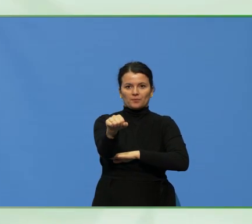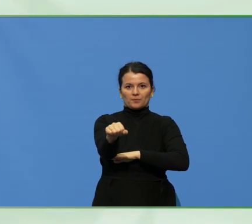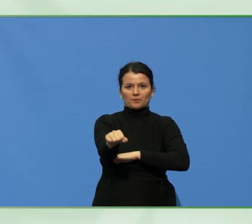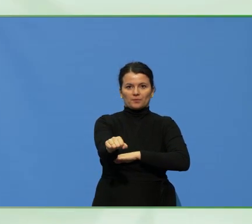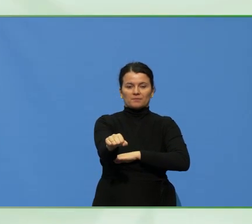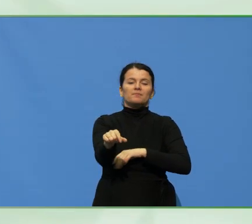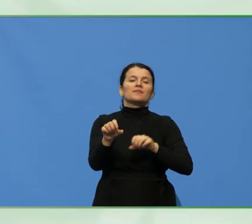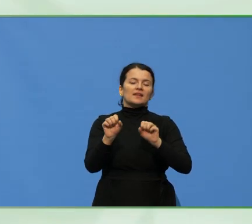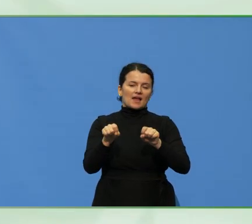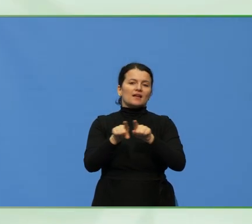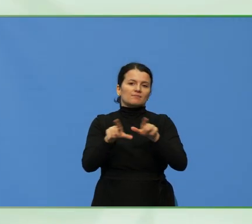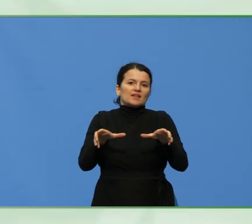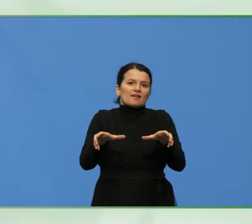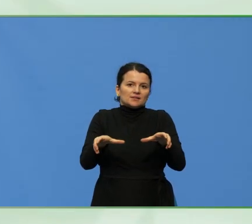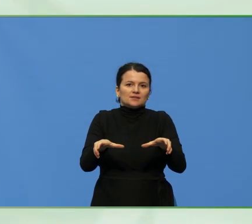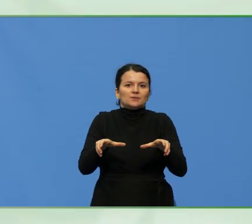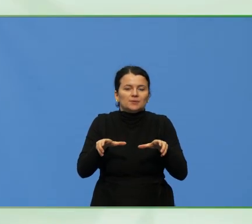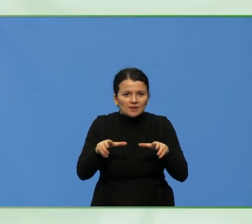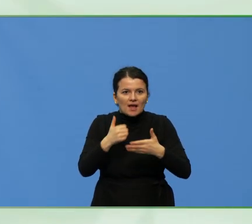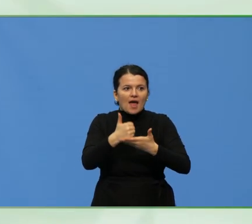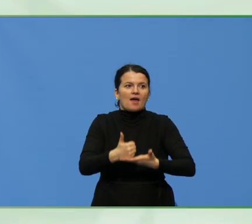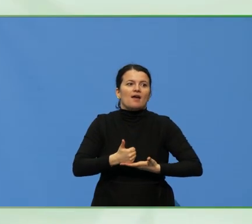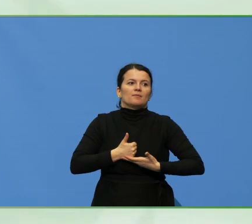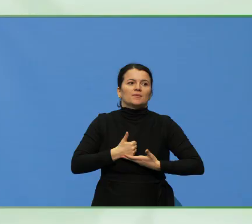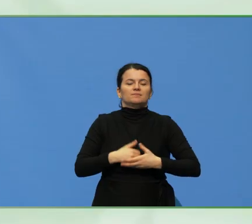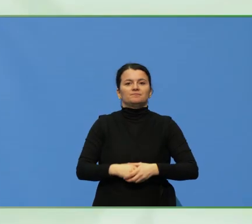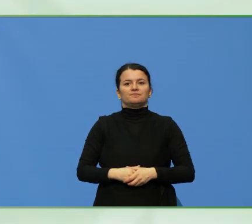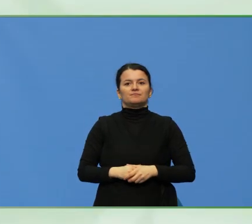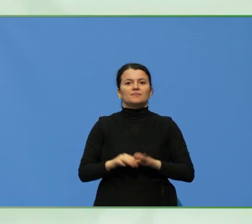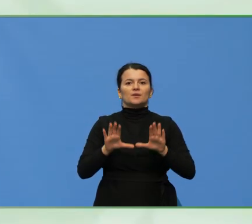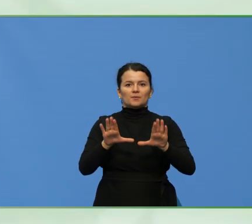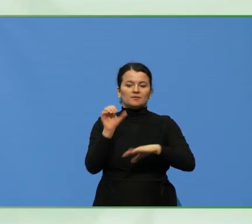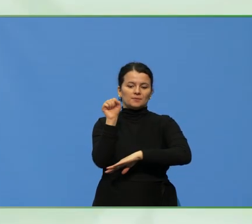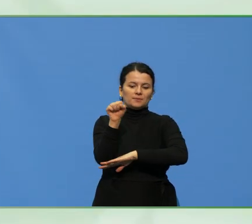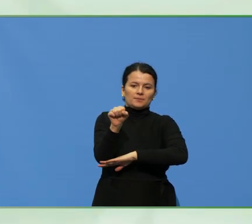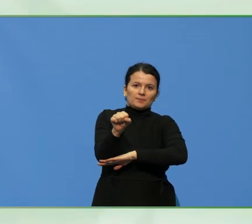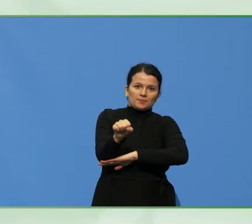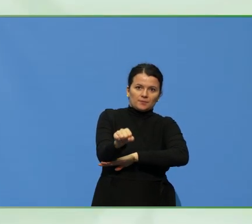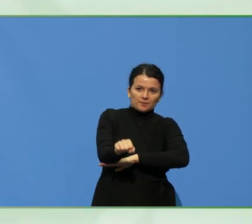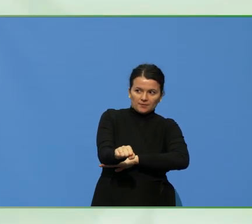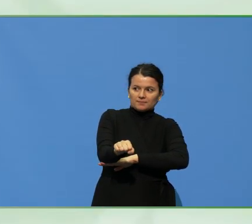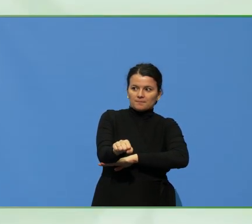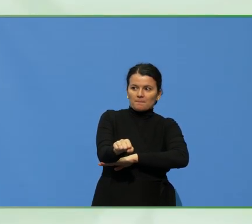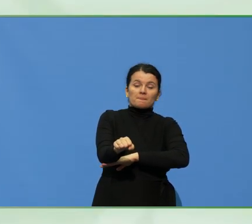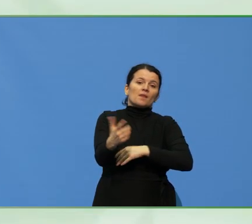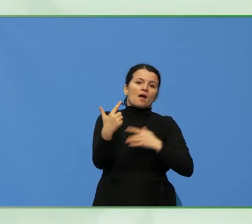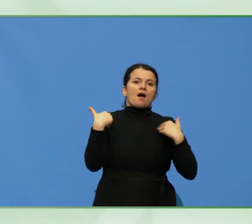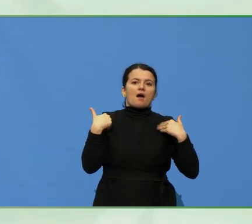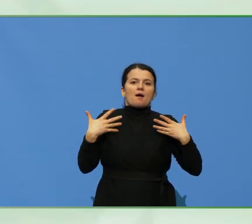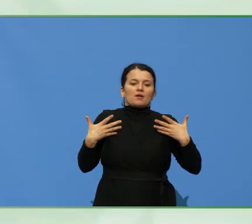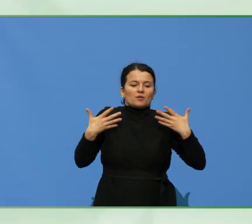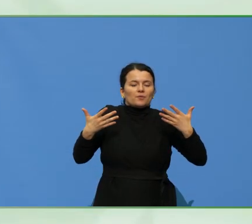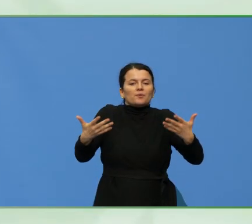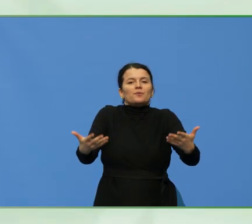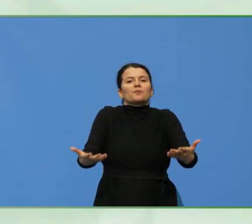to support you on the top of your legs. If it feels good, you can take the arms all the way down and let